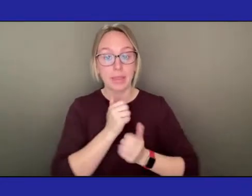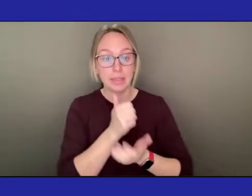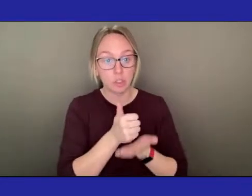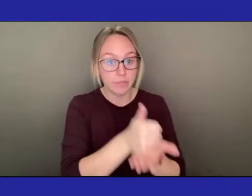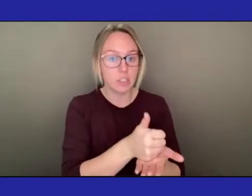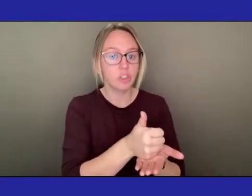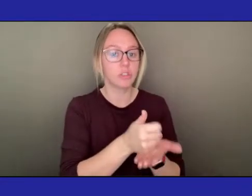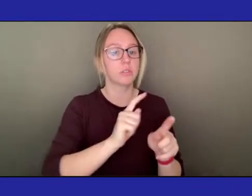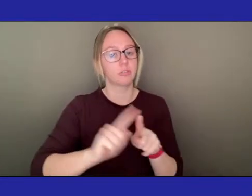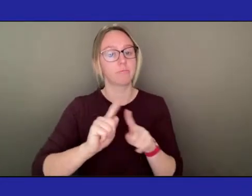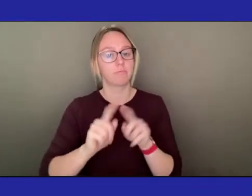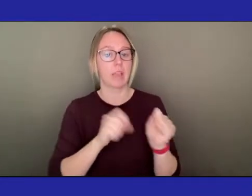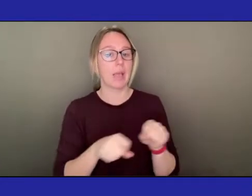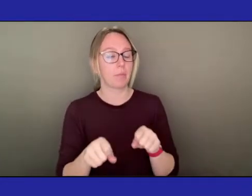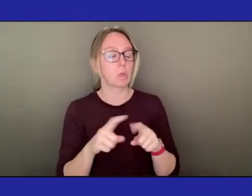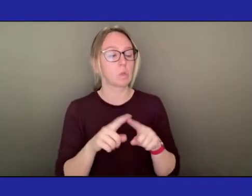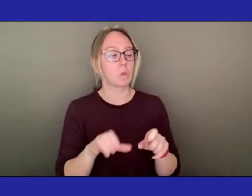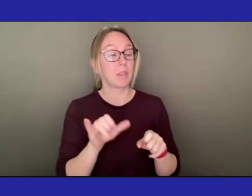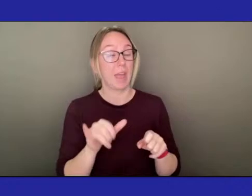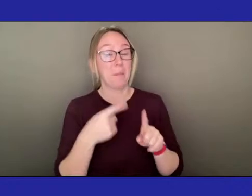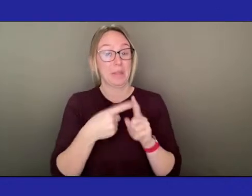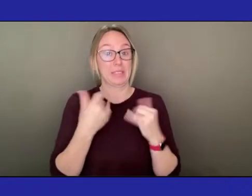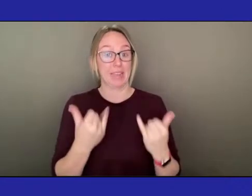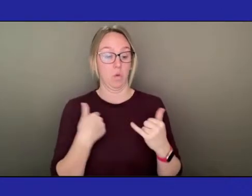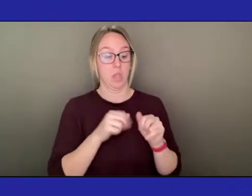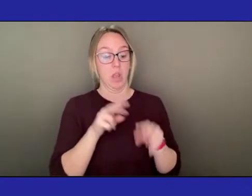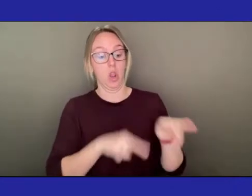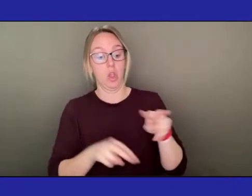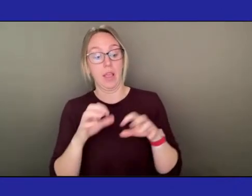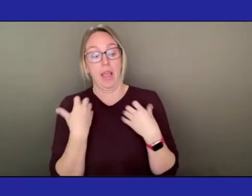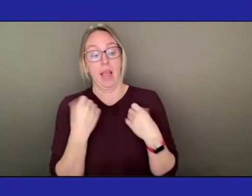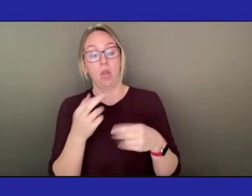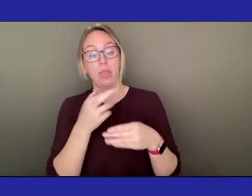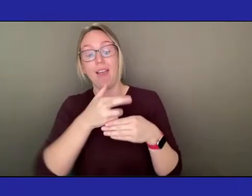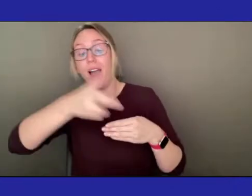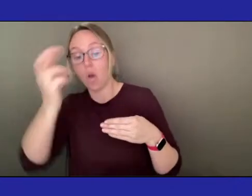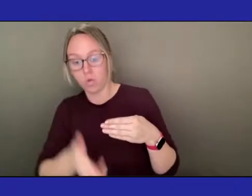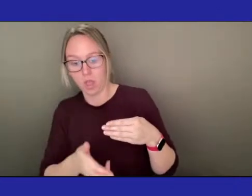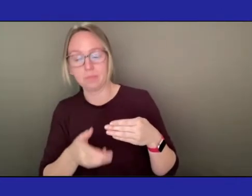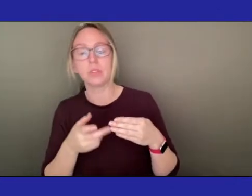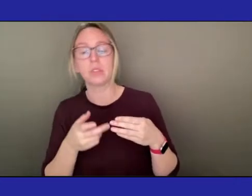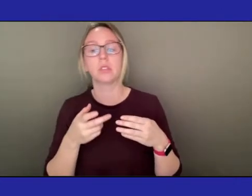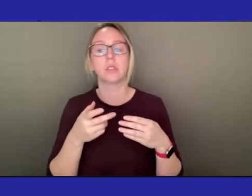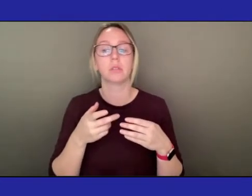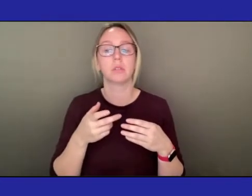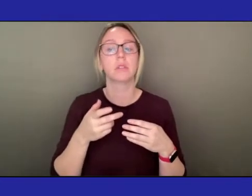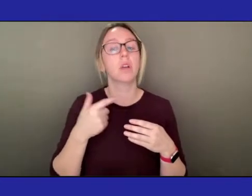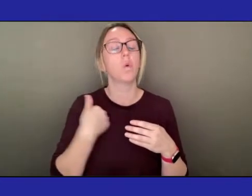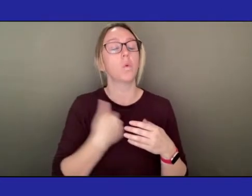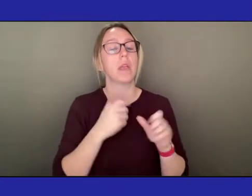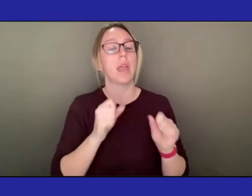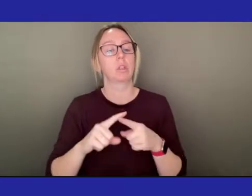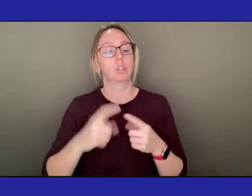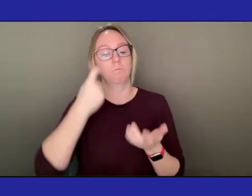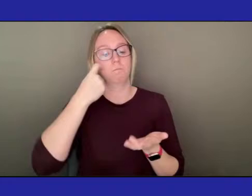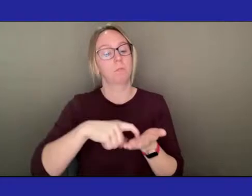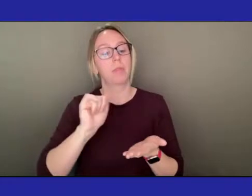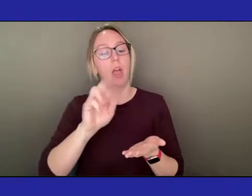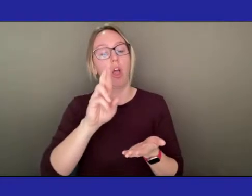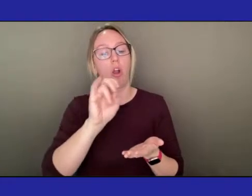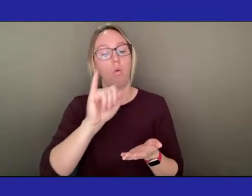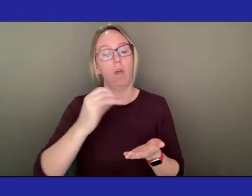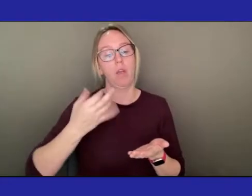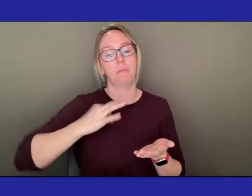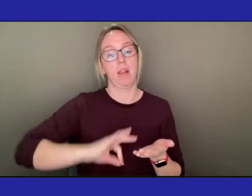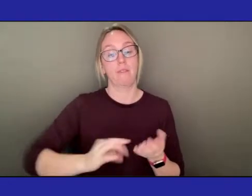now that we're able to kind of look at the health outcomes as well, which we really didn't have as much transparency before. Super. I'll just